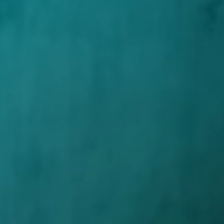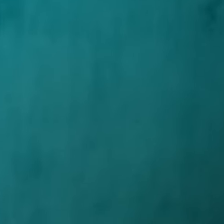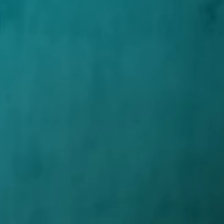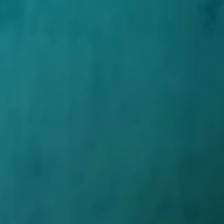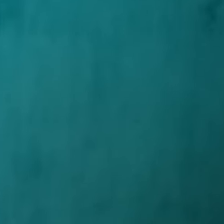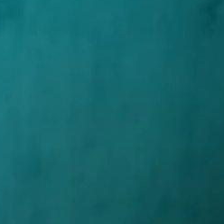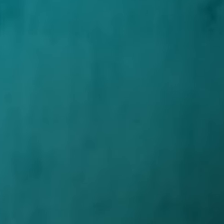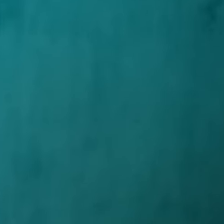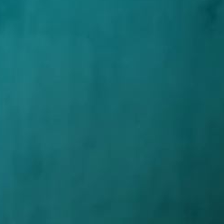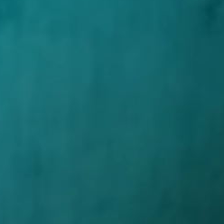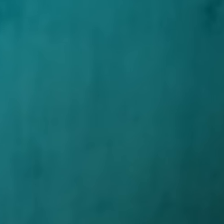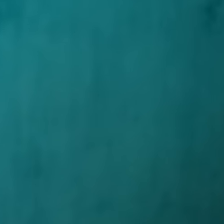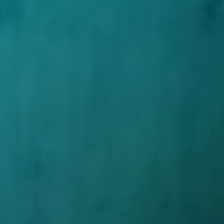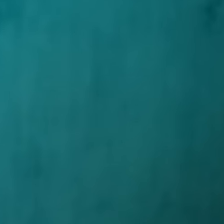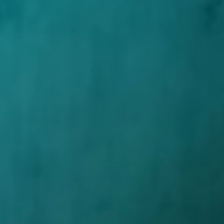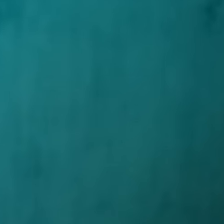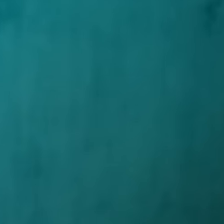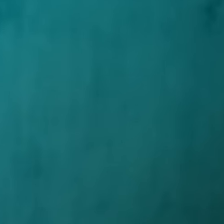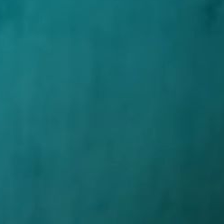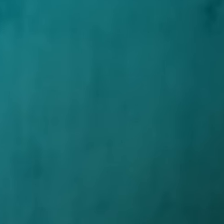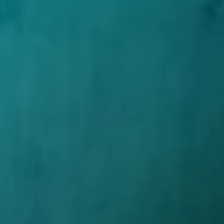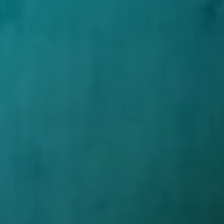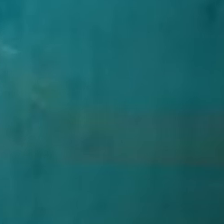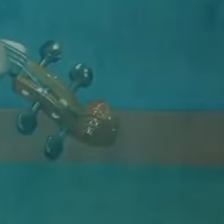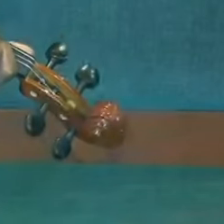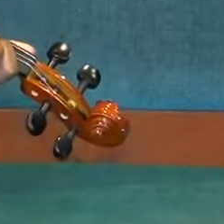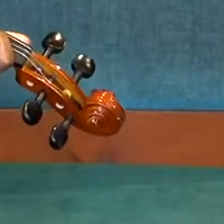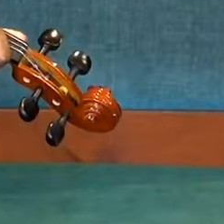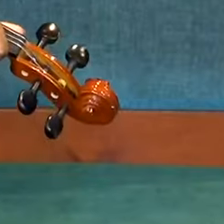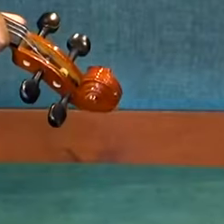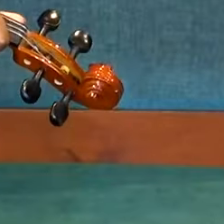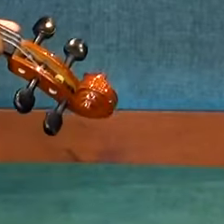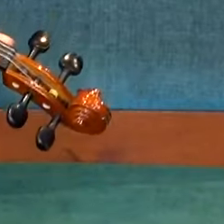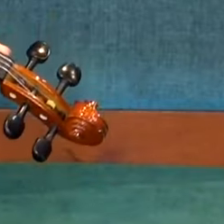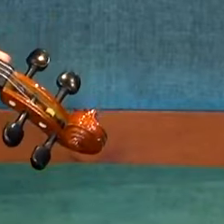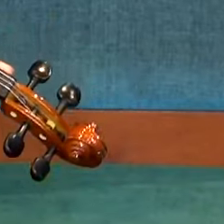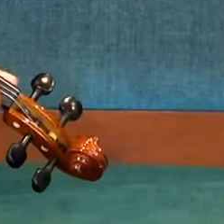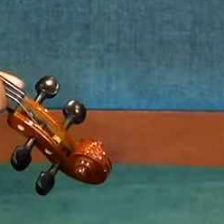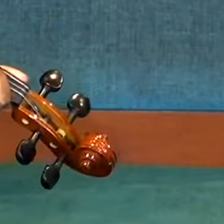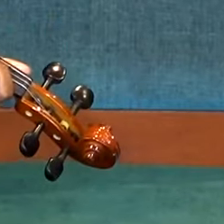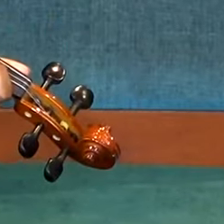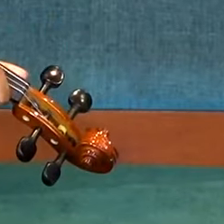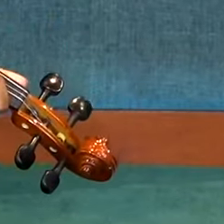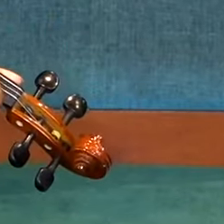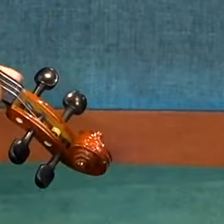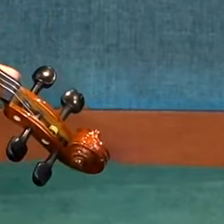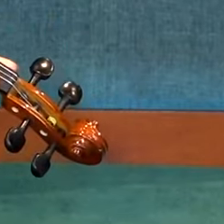us, for it is in Jesus' name I pray. Amen.